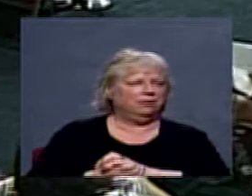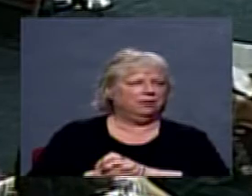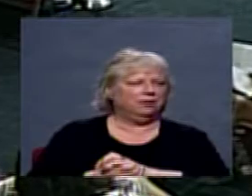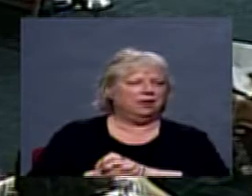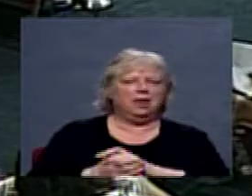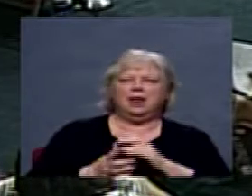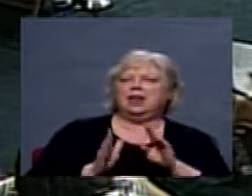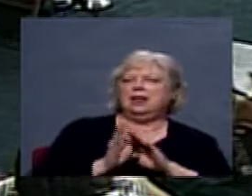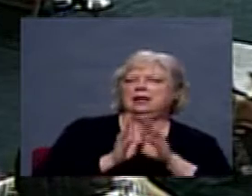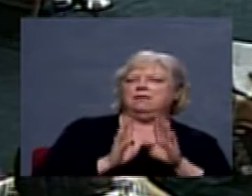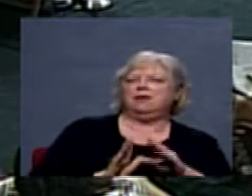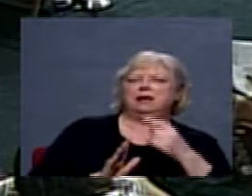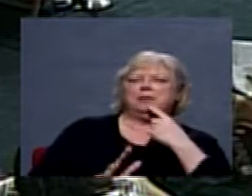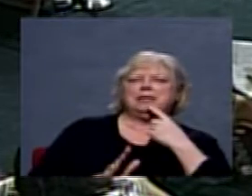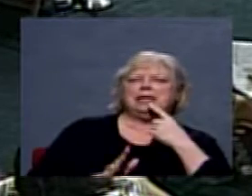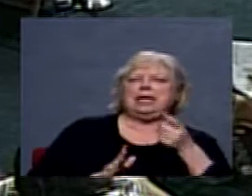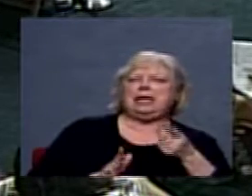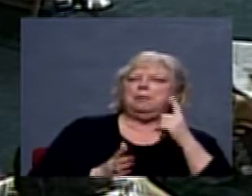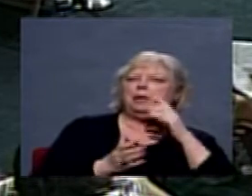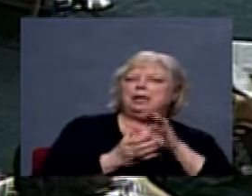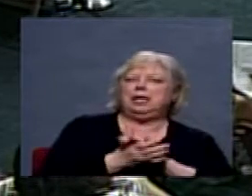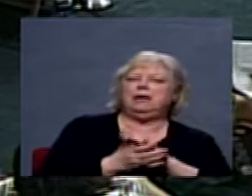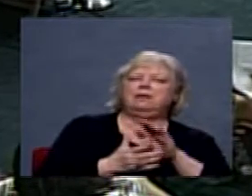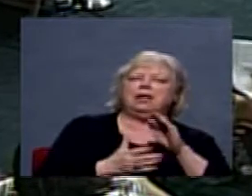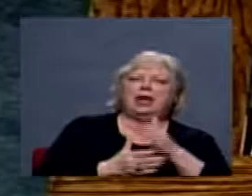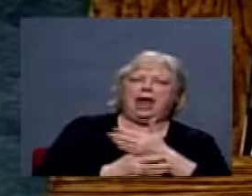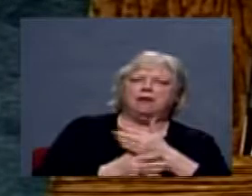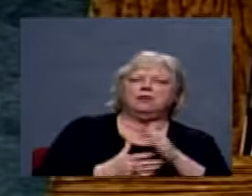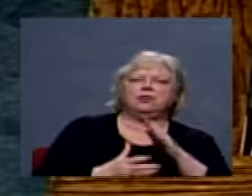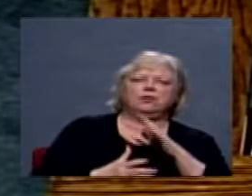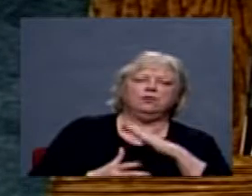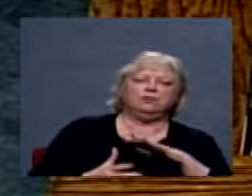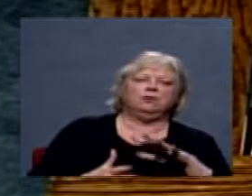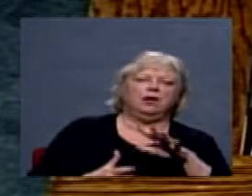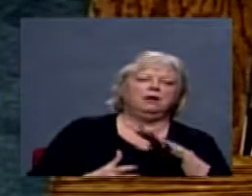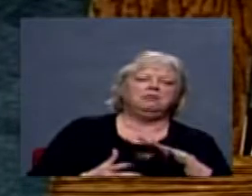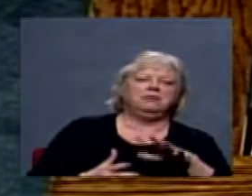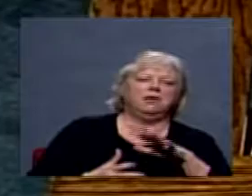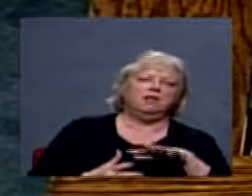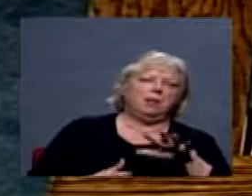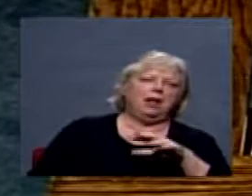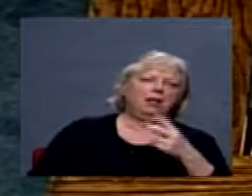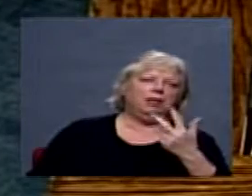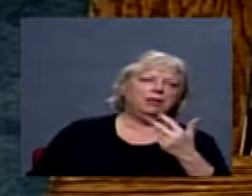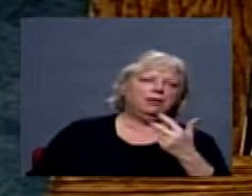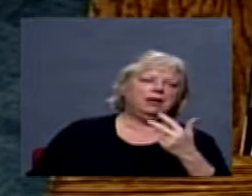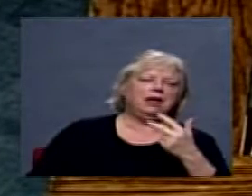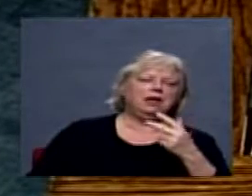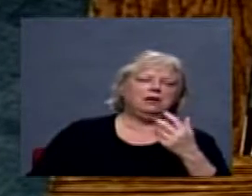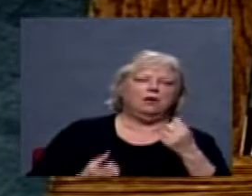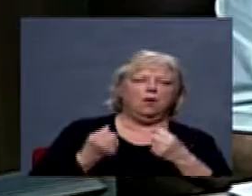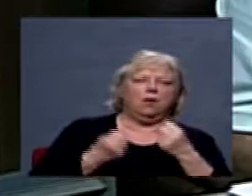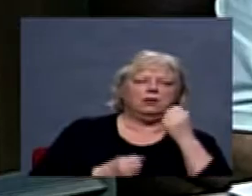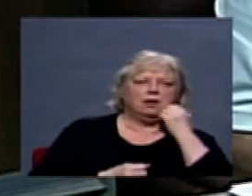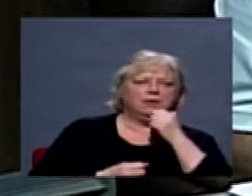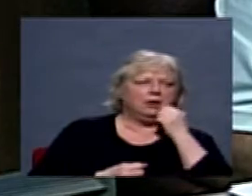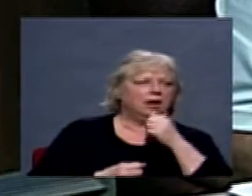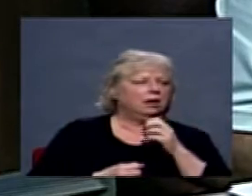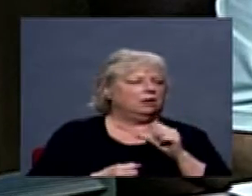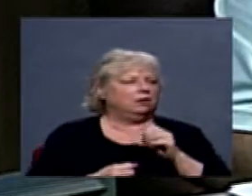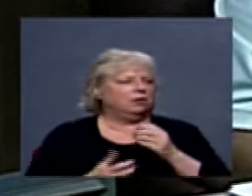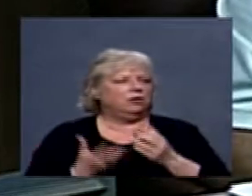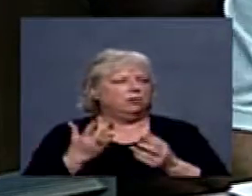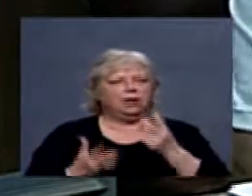The developer has stated he believes an average for this amount of square footage of approximately 13 a day. 13 a day. So you might